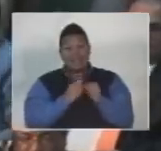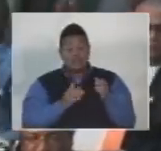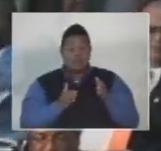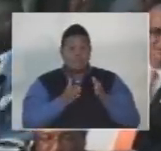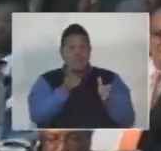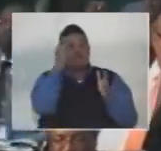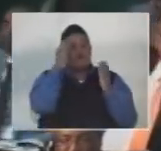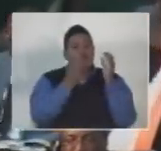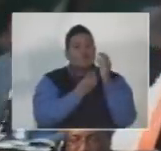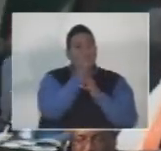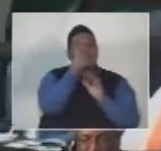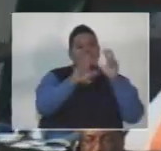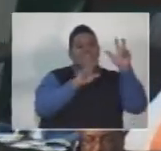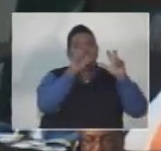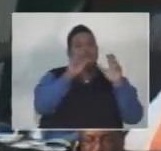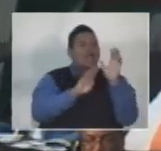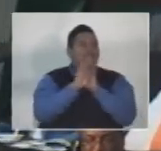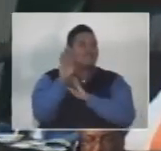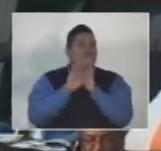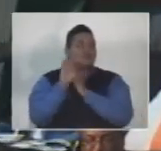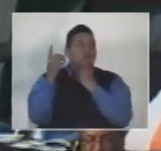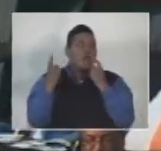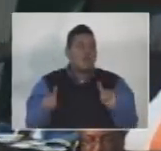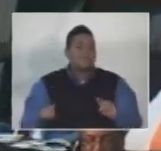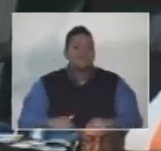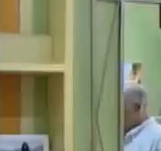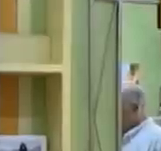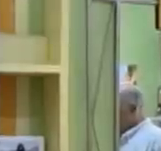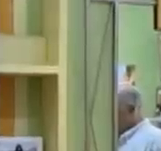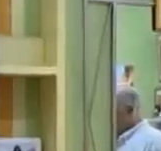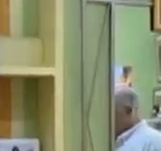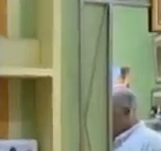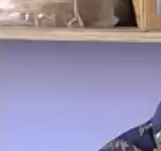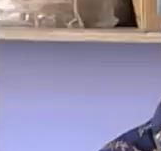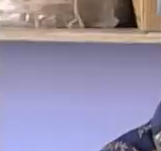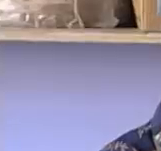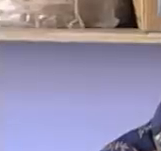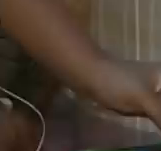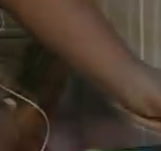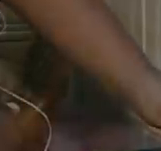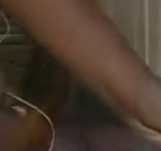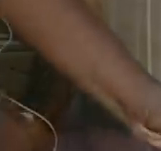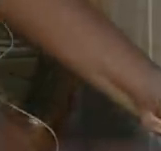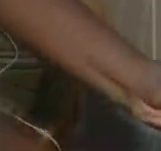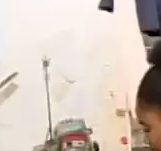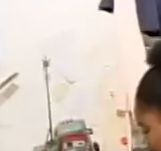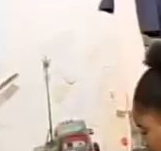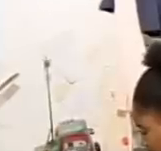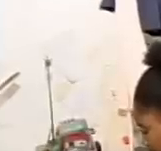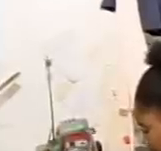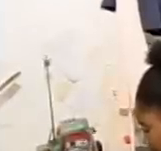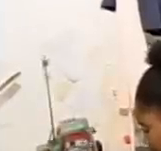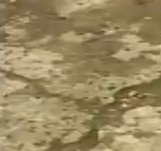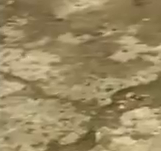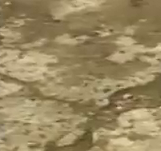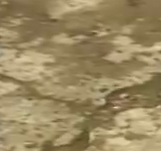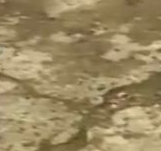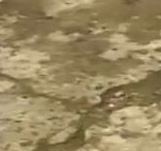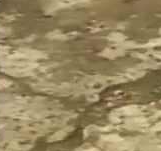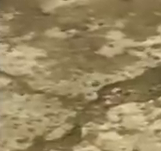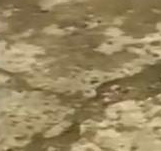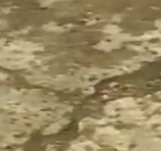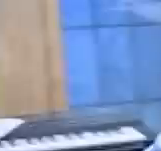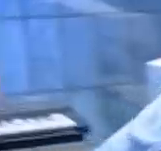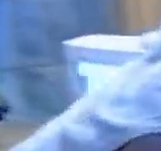development program to create employment and build communities six of eleven projects have already been approved by the Caribbean local